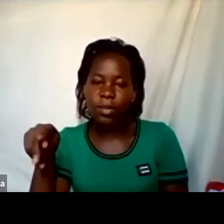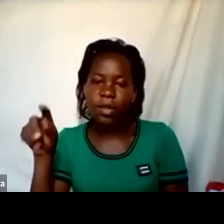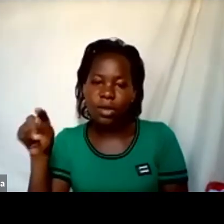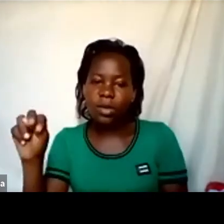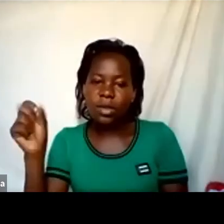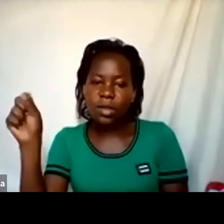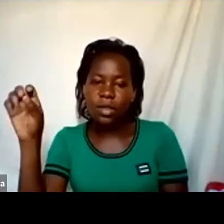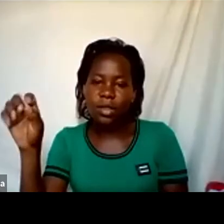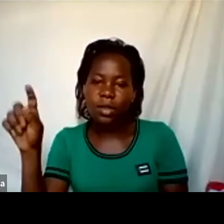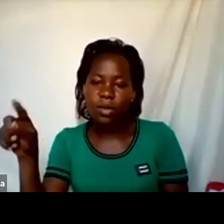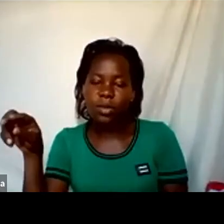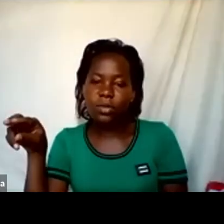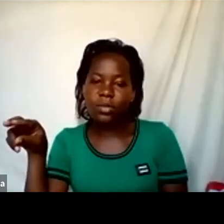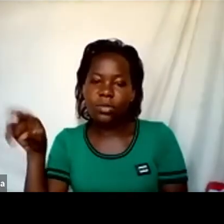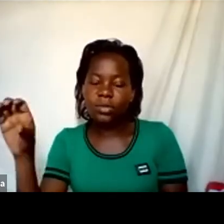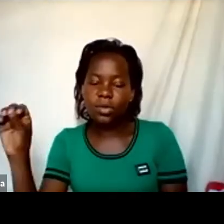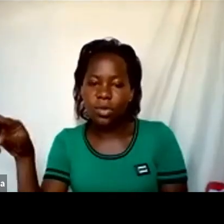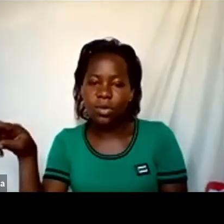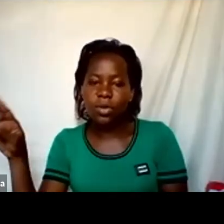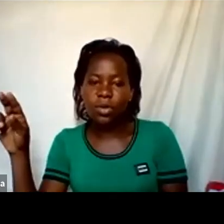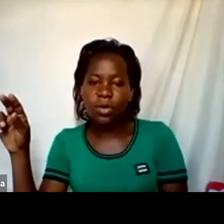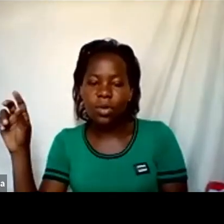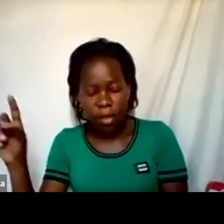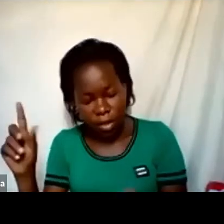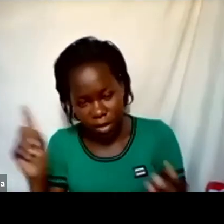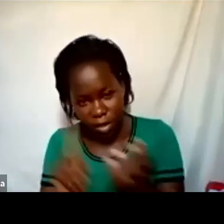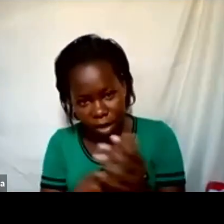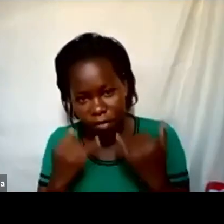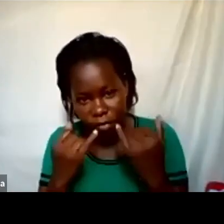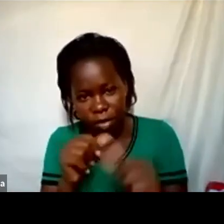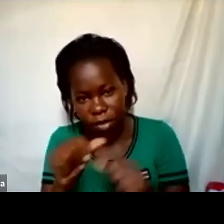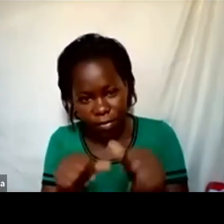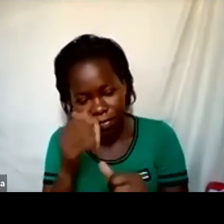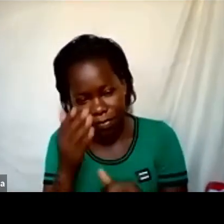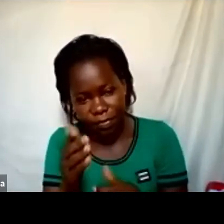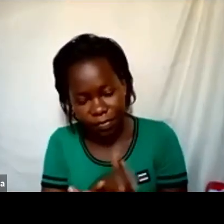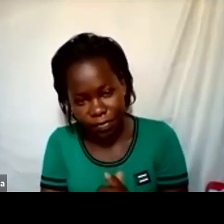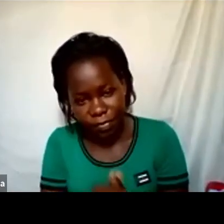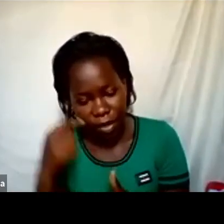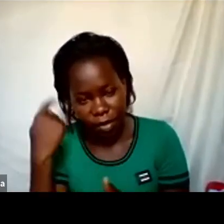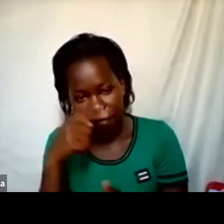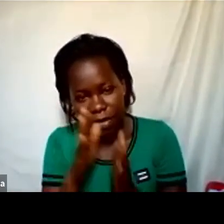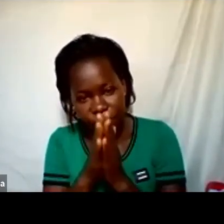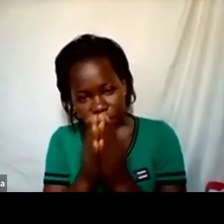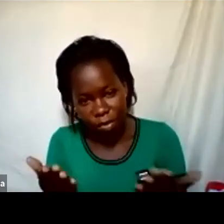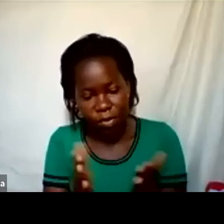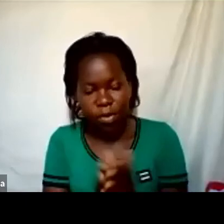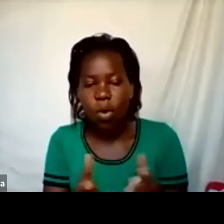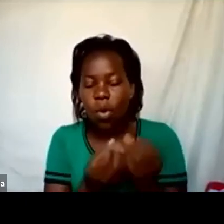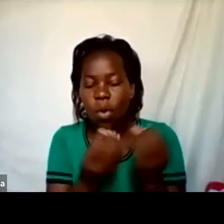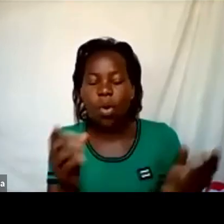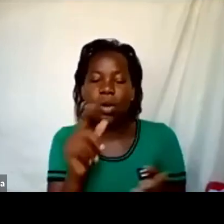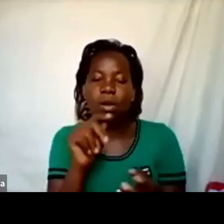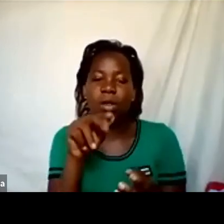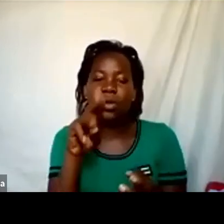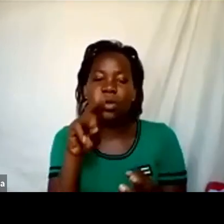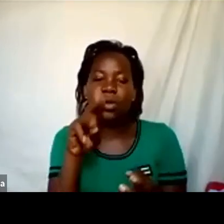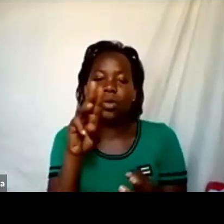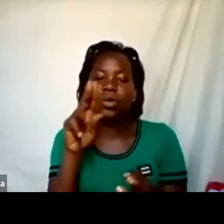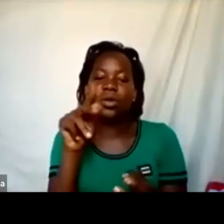www.undp.nase.co.ug and you should get more information on our social media handles on Facebook, on LinkedIn, Twitter, Instagram, and the